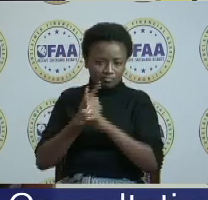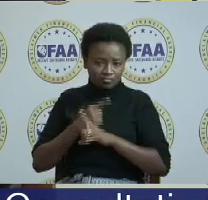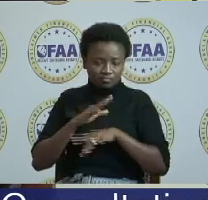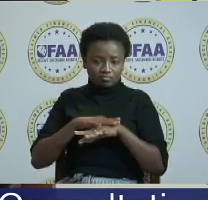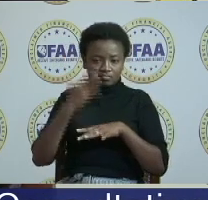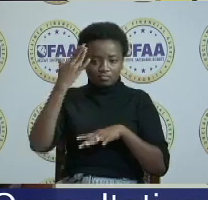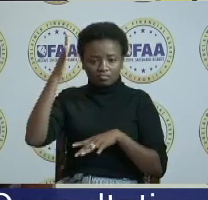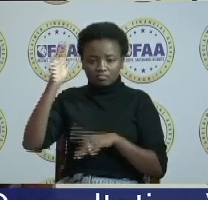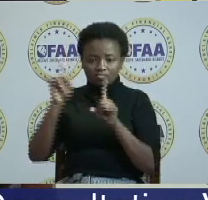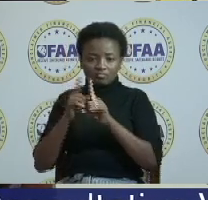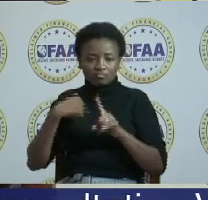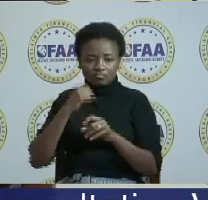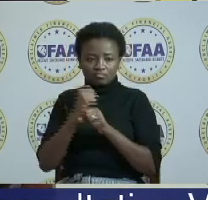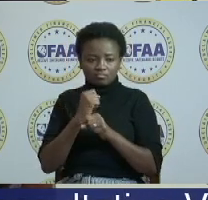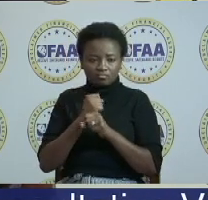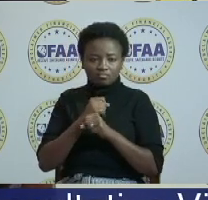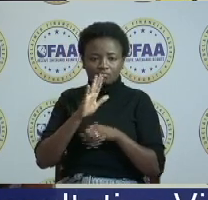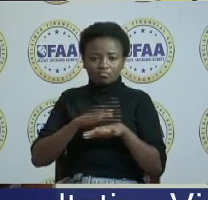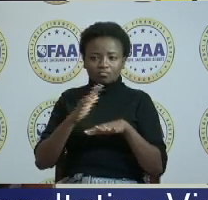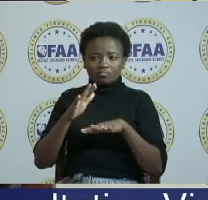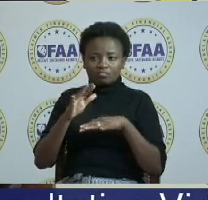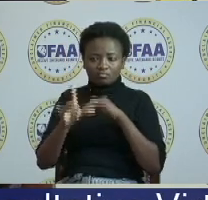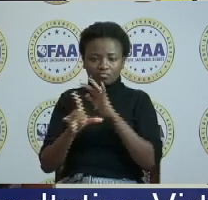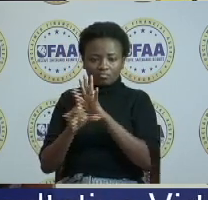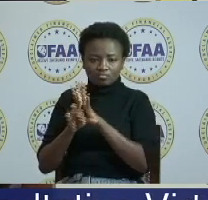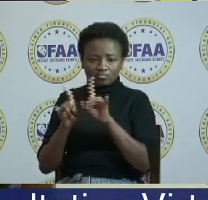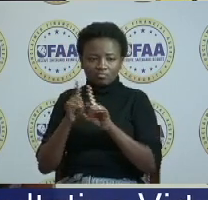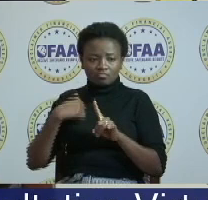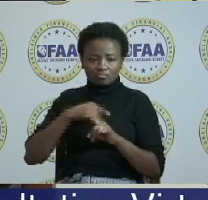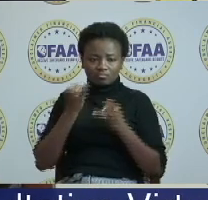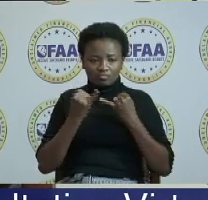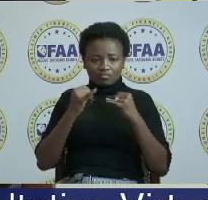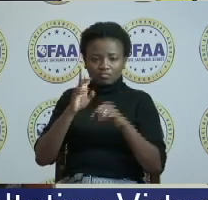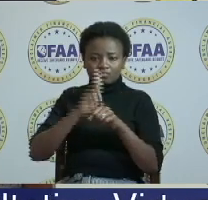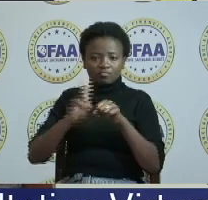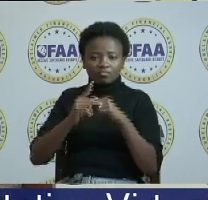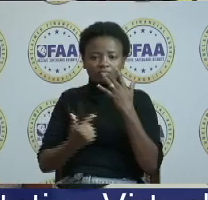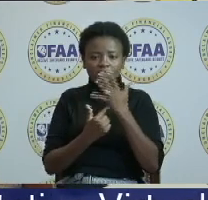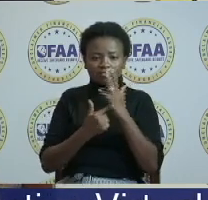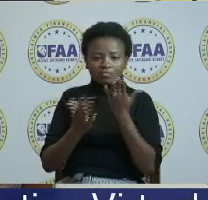on the law, and we're trying to look at the use of technology to address